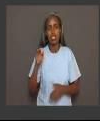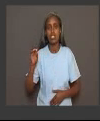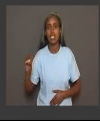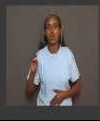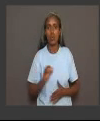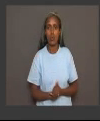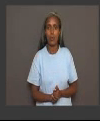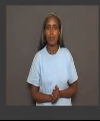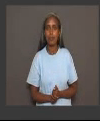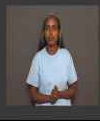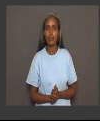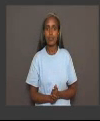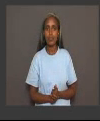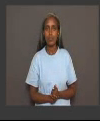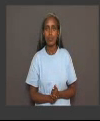0.